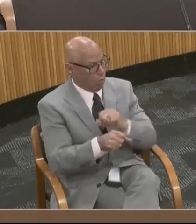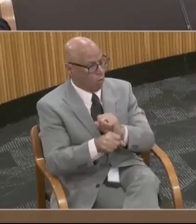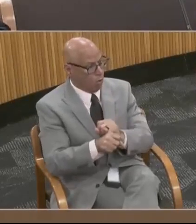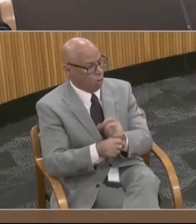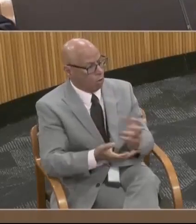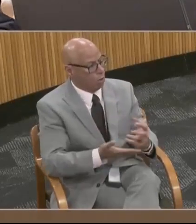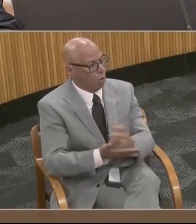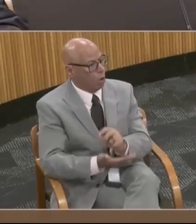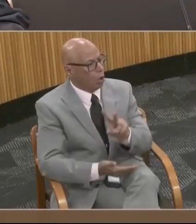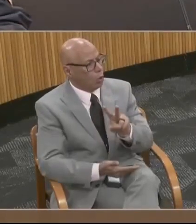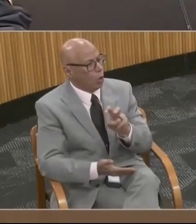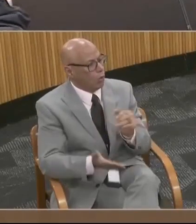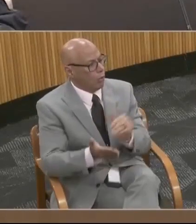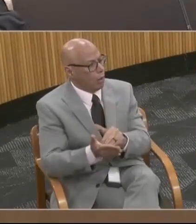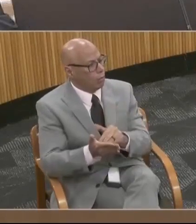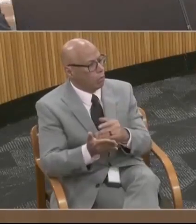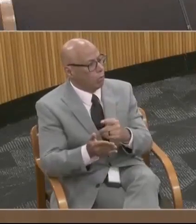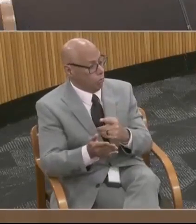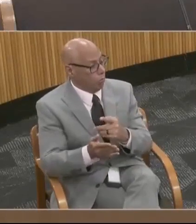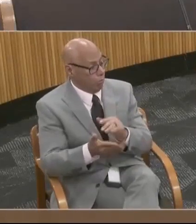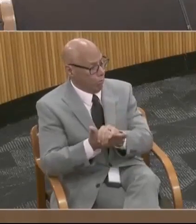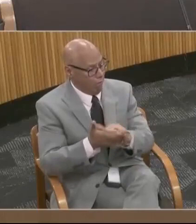to $200,000 a year who had moved to